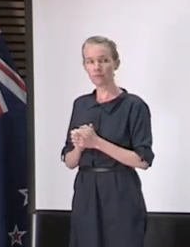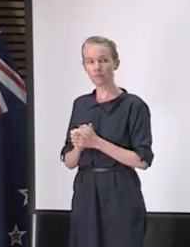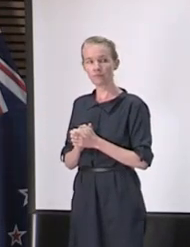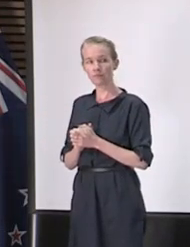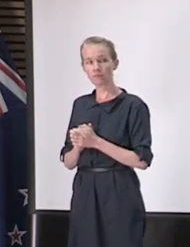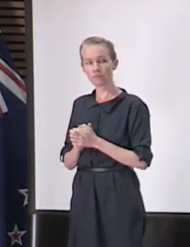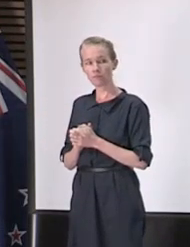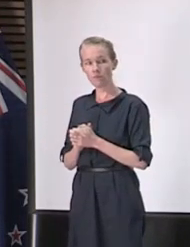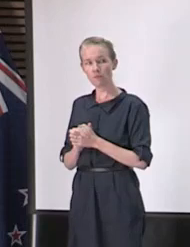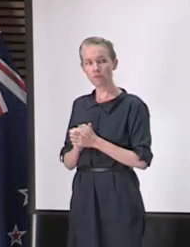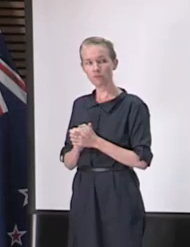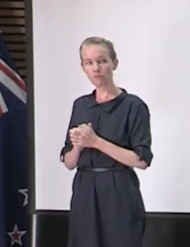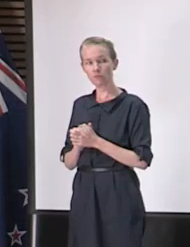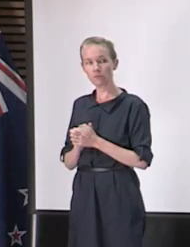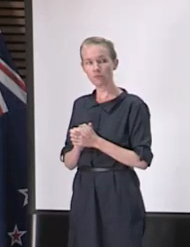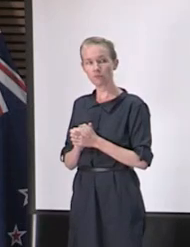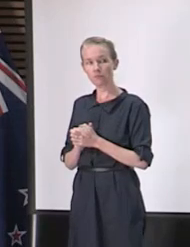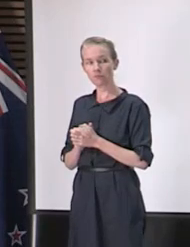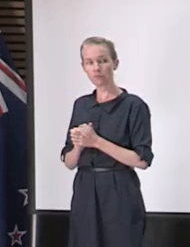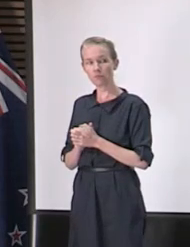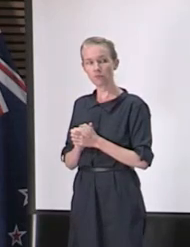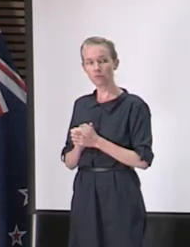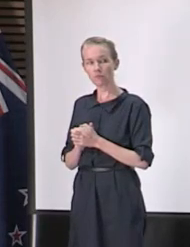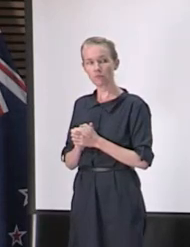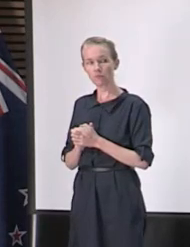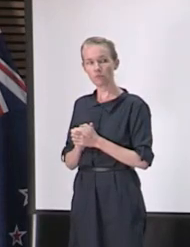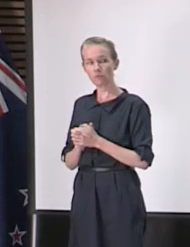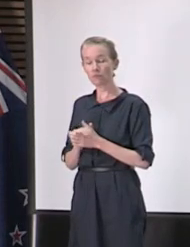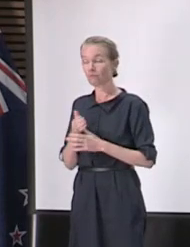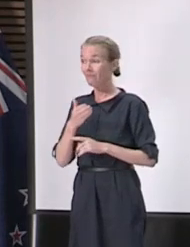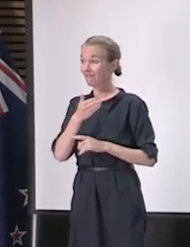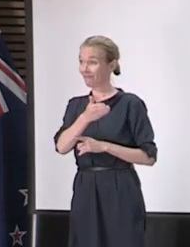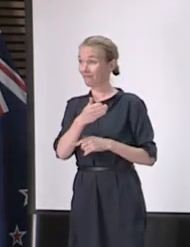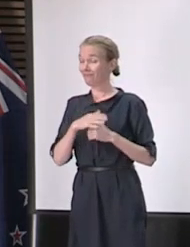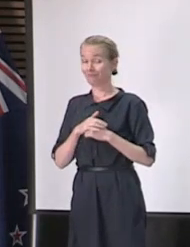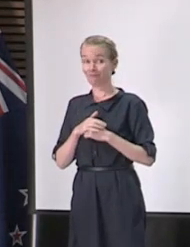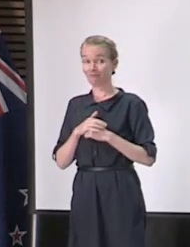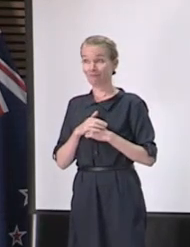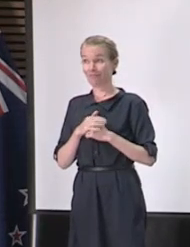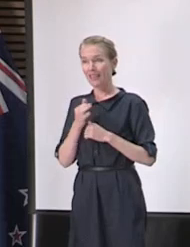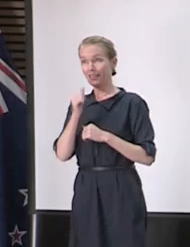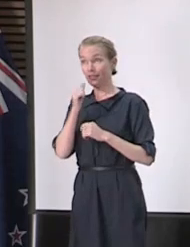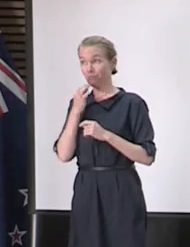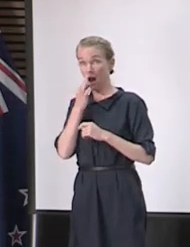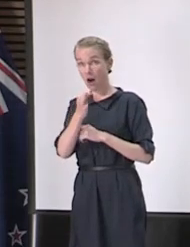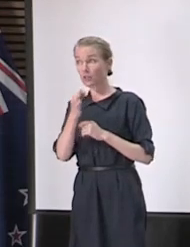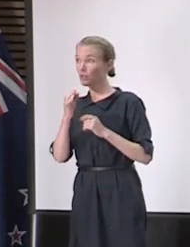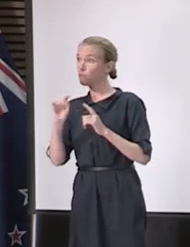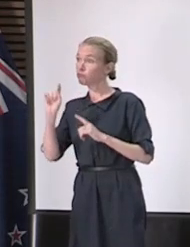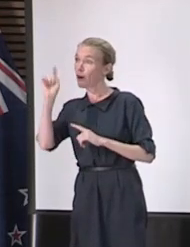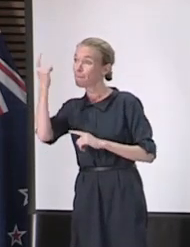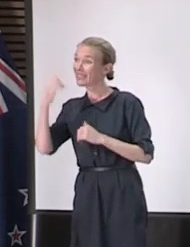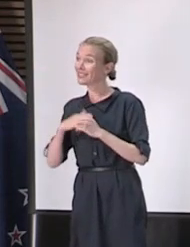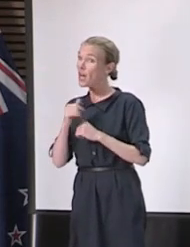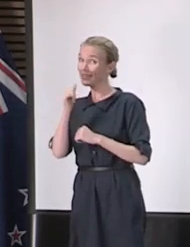Prime Minister, you said yesterday that she wouldn't comment on the NZME staff situation because of commercial sensitivities. Is that